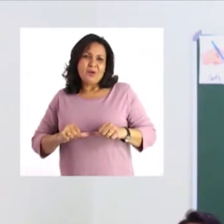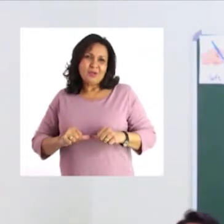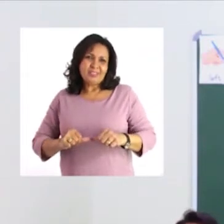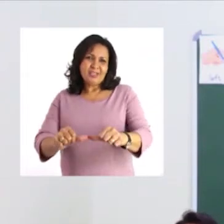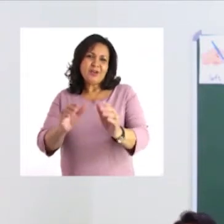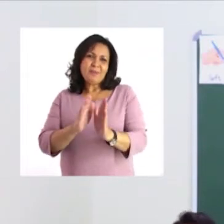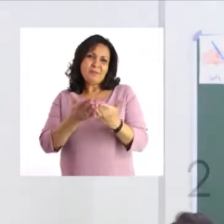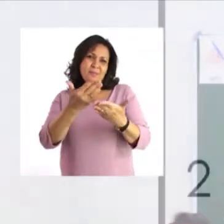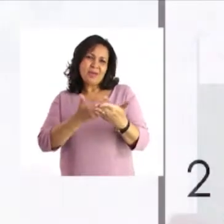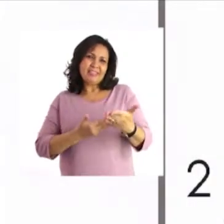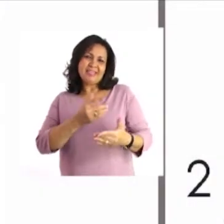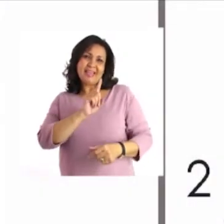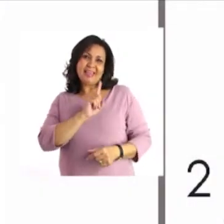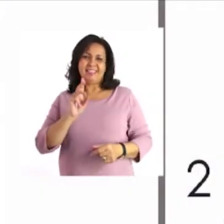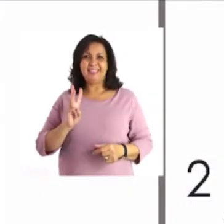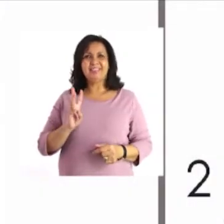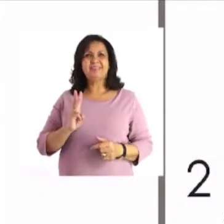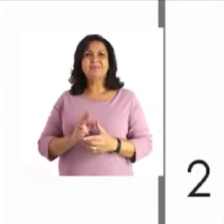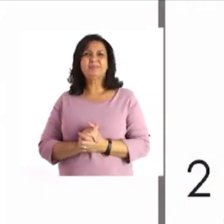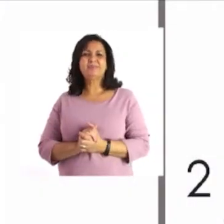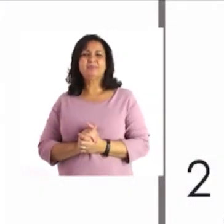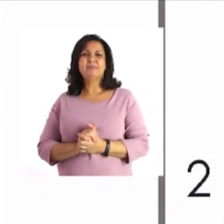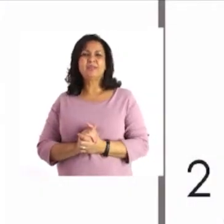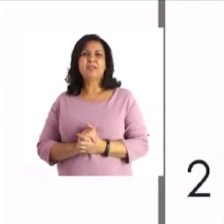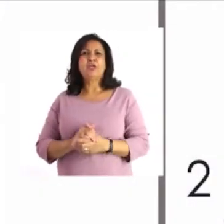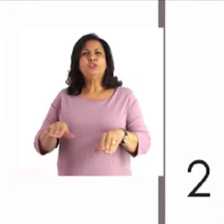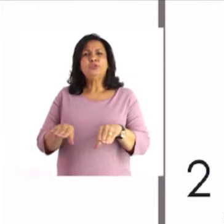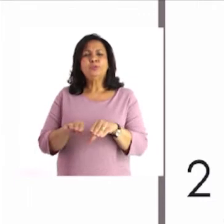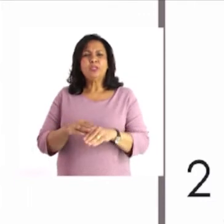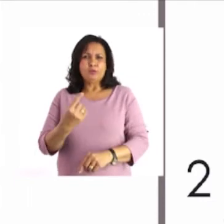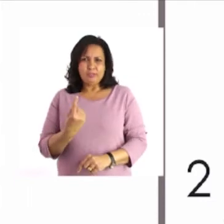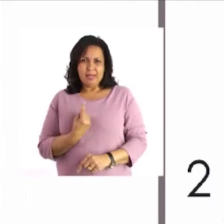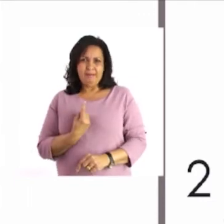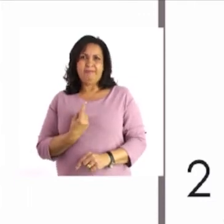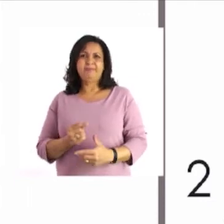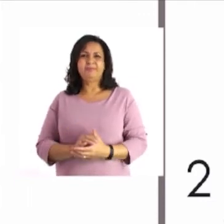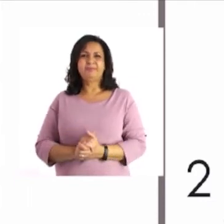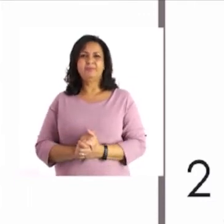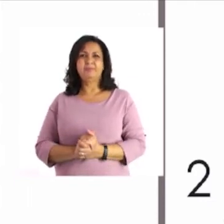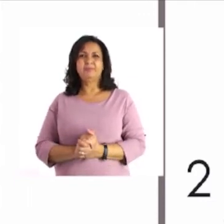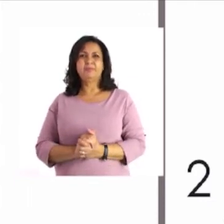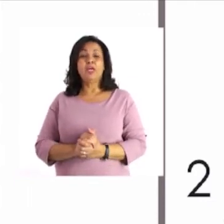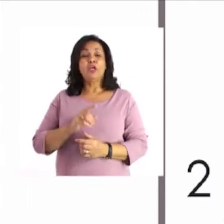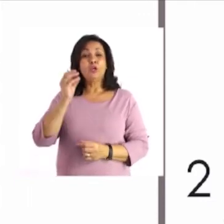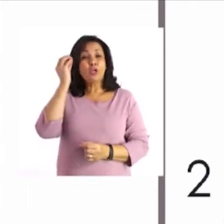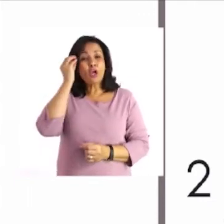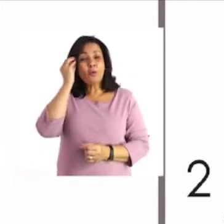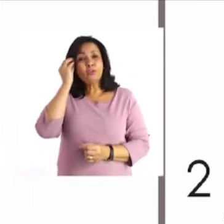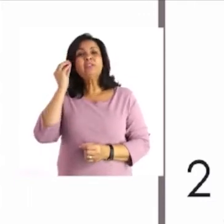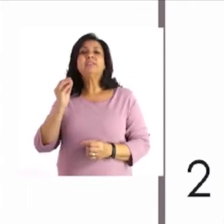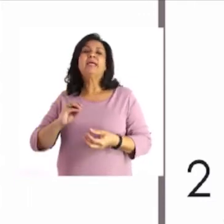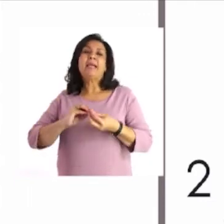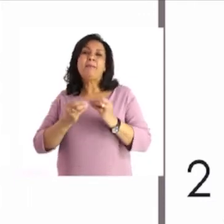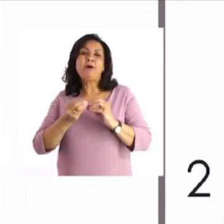to page 13. And I would like you to do this exercise on your own. Remember, now you know what number 4 looks like,